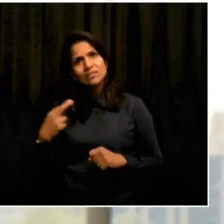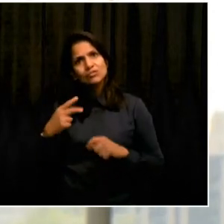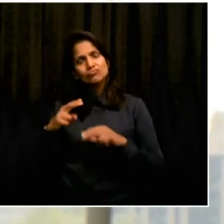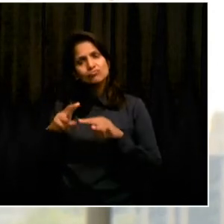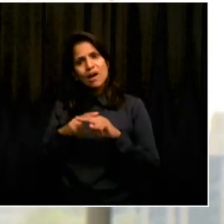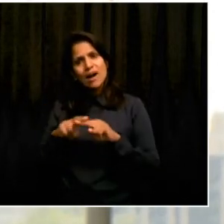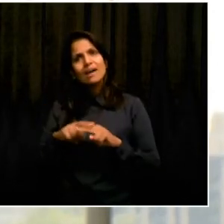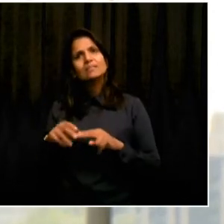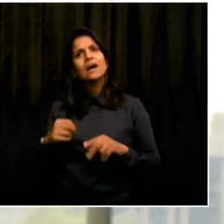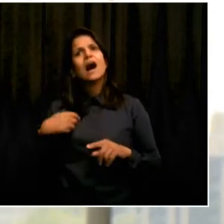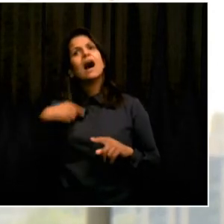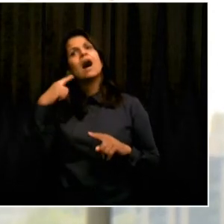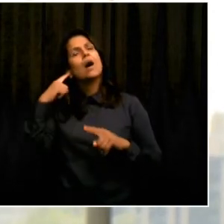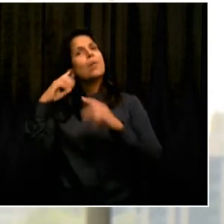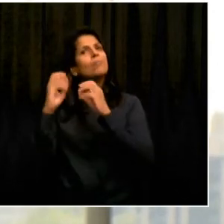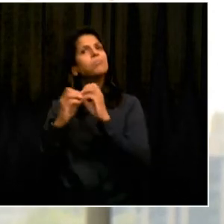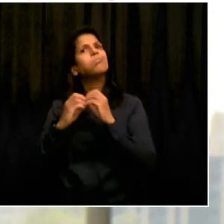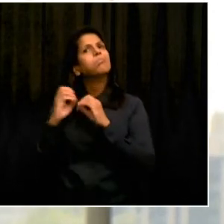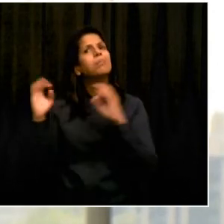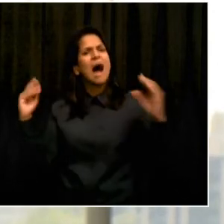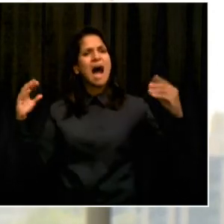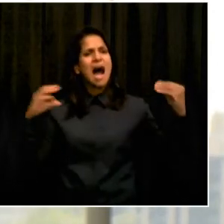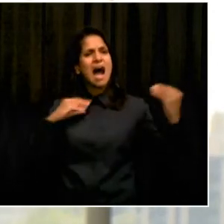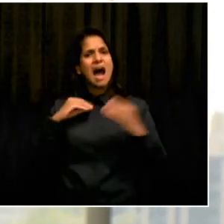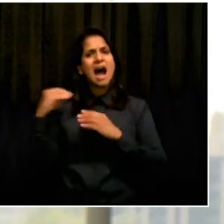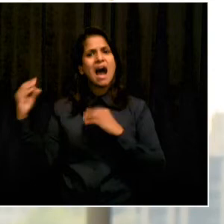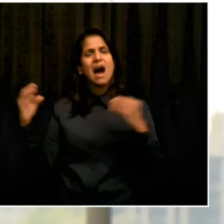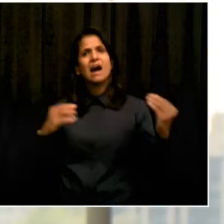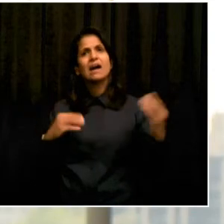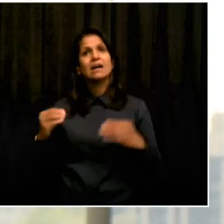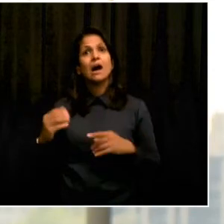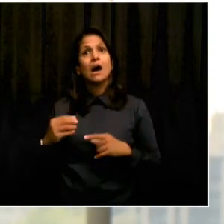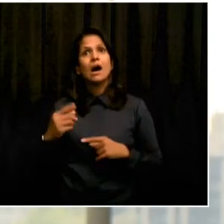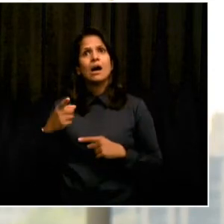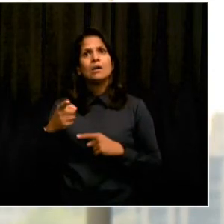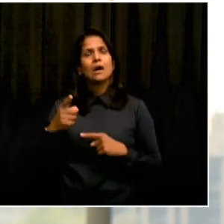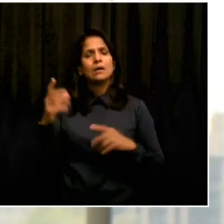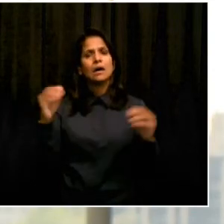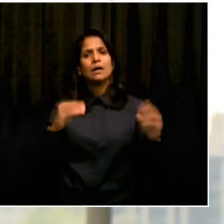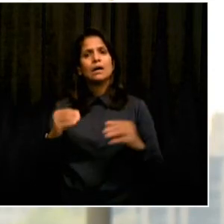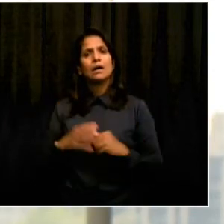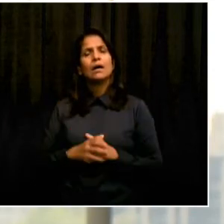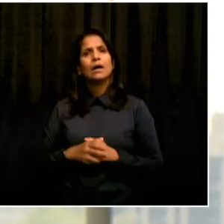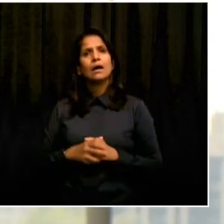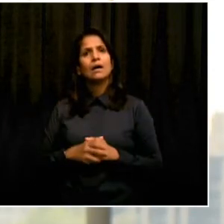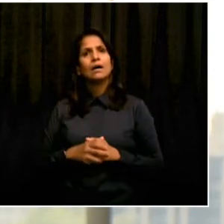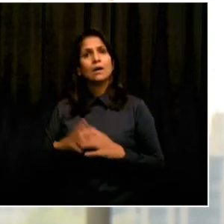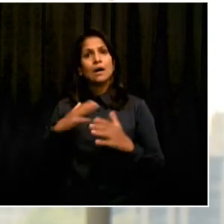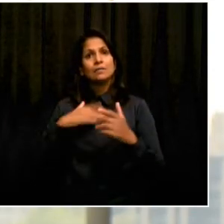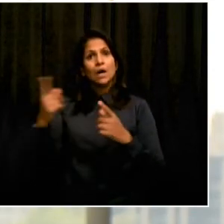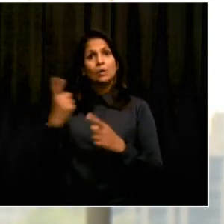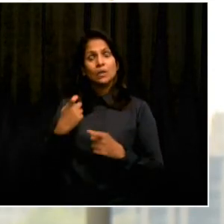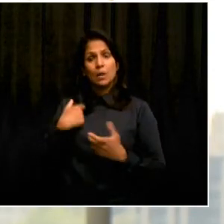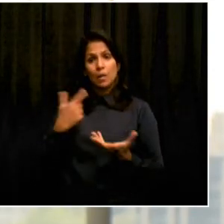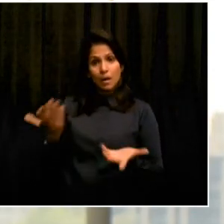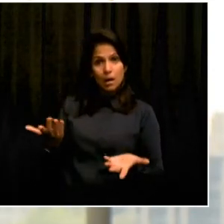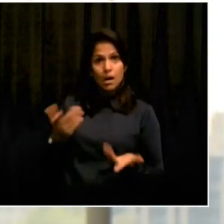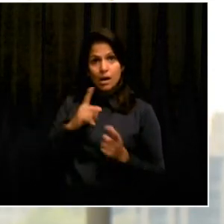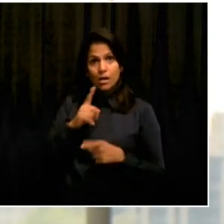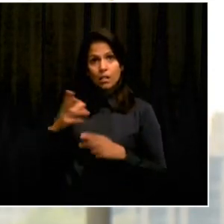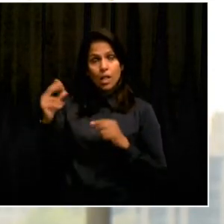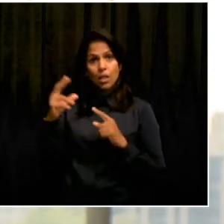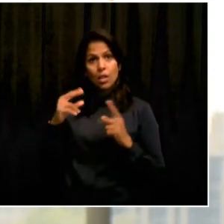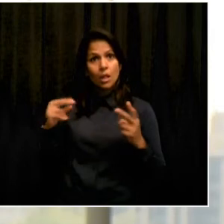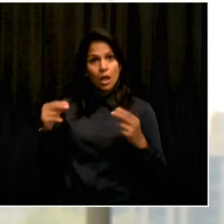look. I mean, This is your, do you want to ask a question or not? Sure, I really, sure. So on